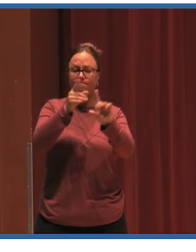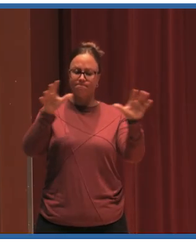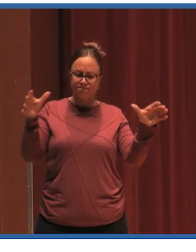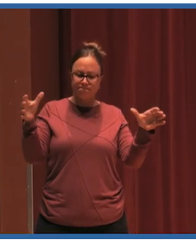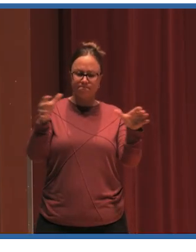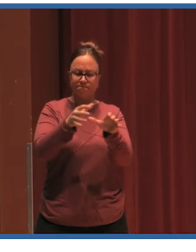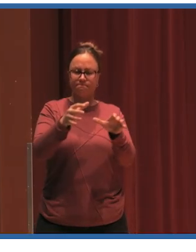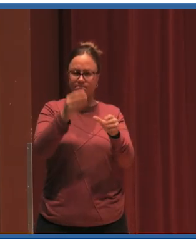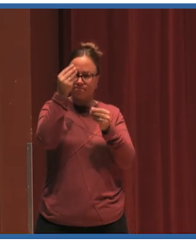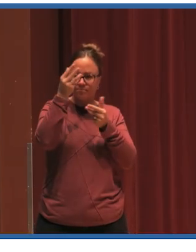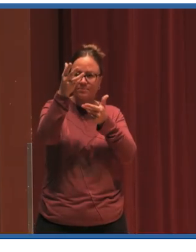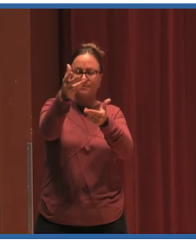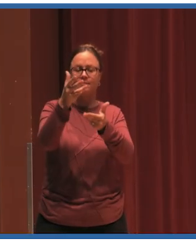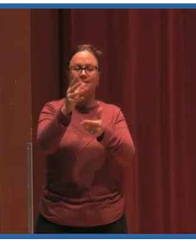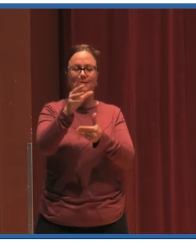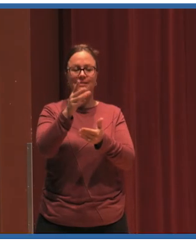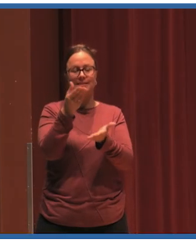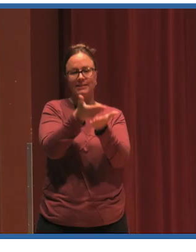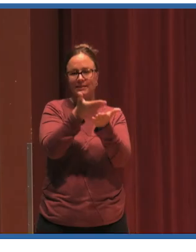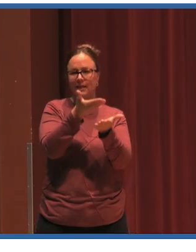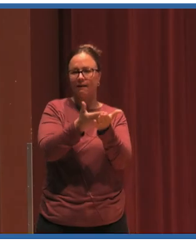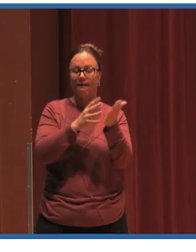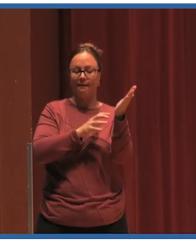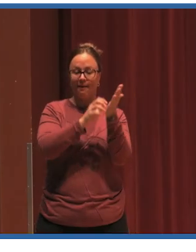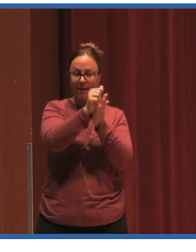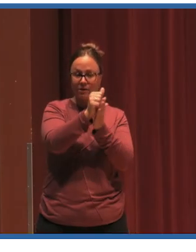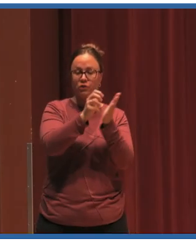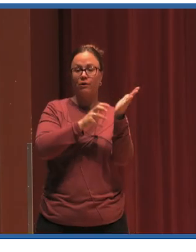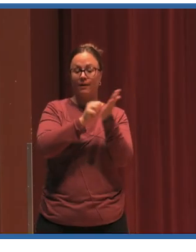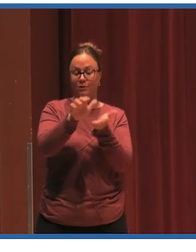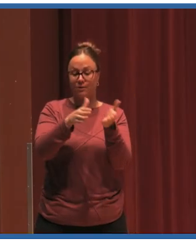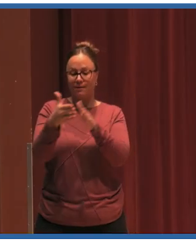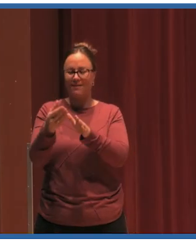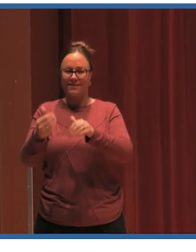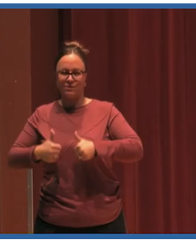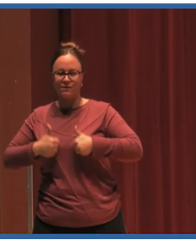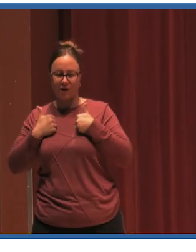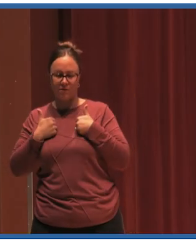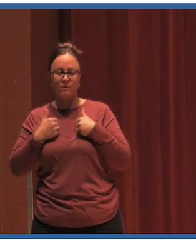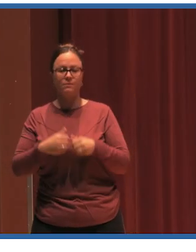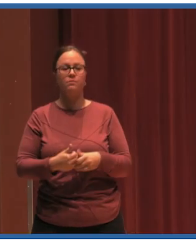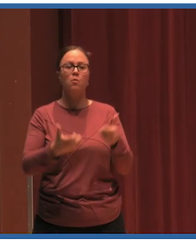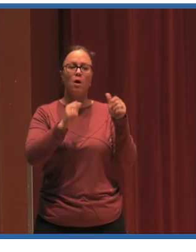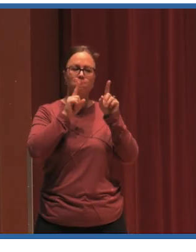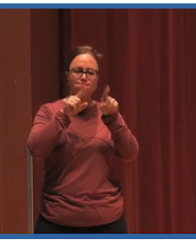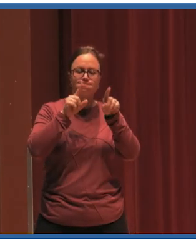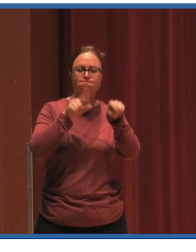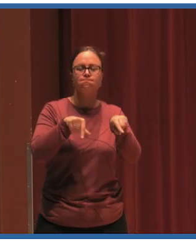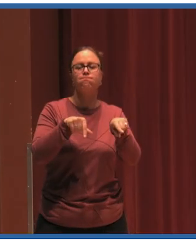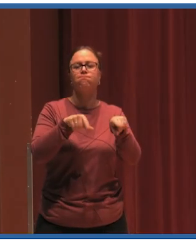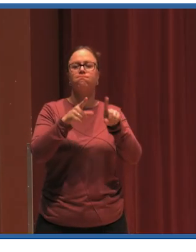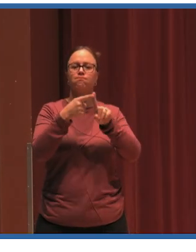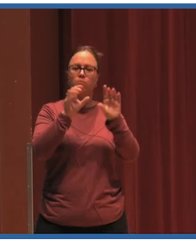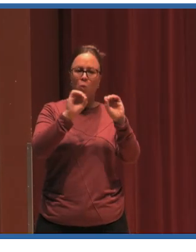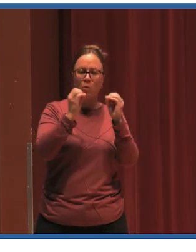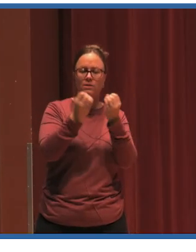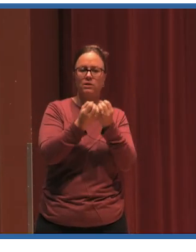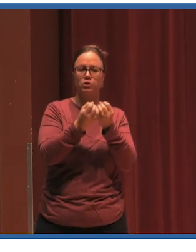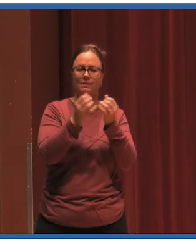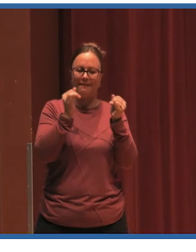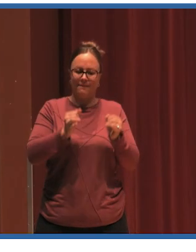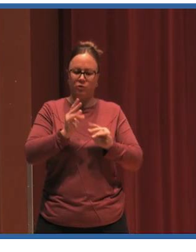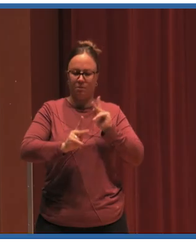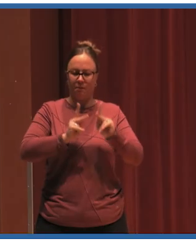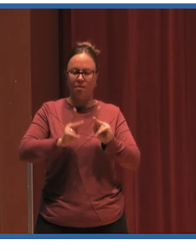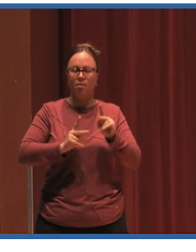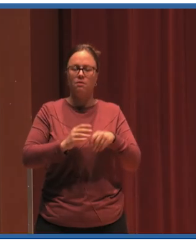data on new cancers, cancer deaths, and survival, to respond to data requests from organizations and individuals, and